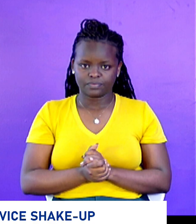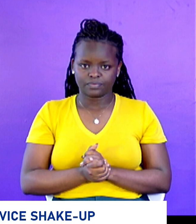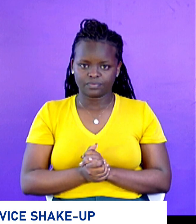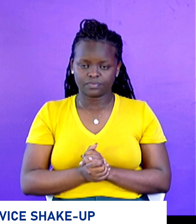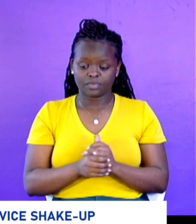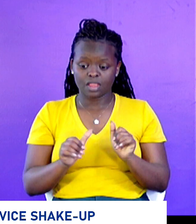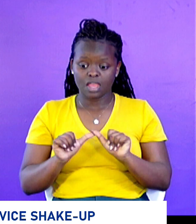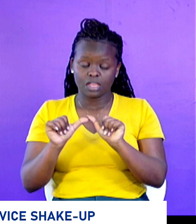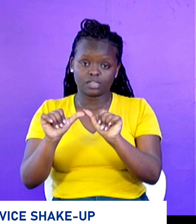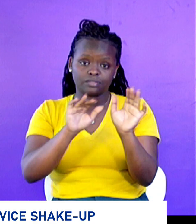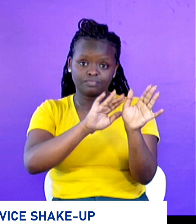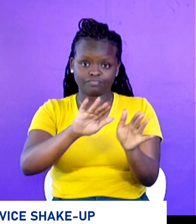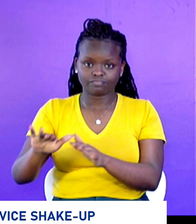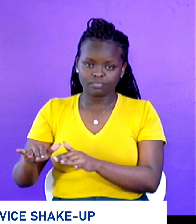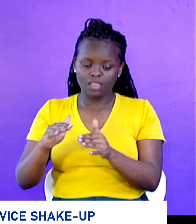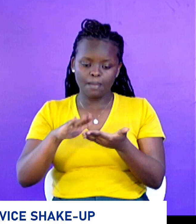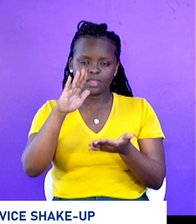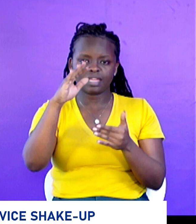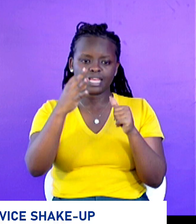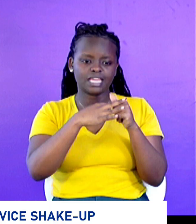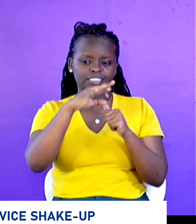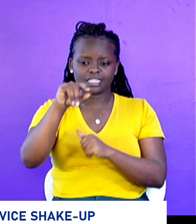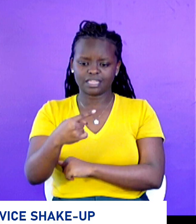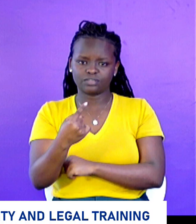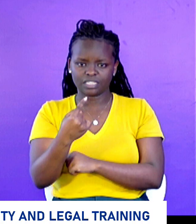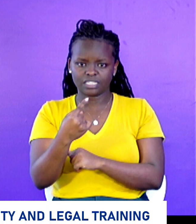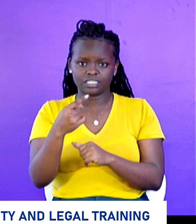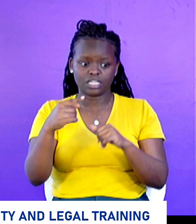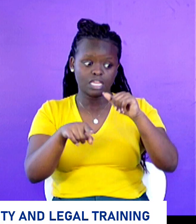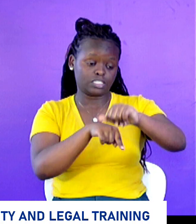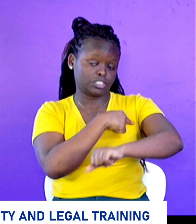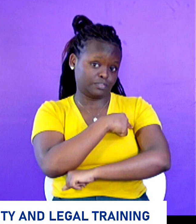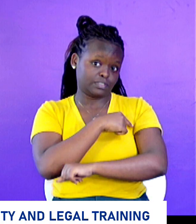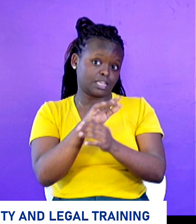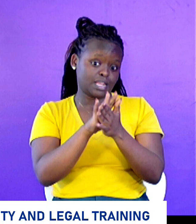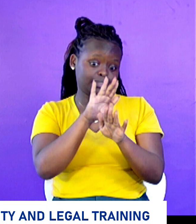Moving on, more than 8,000 chiefs and their sub-chiefs